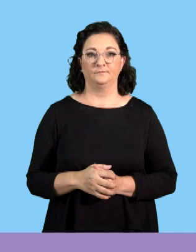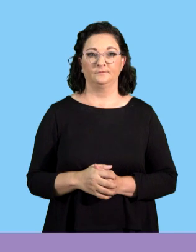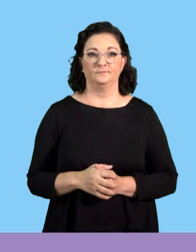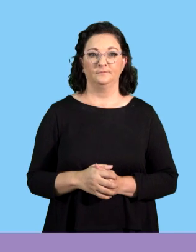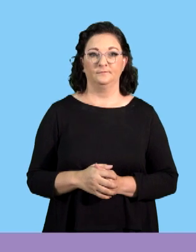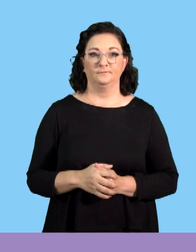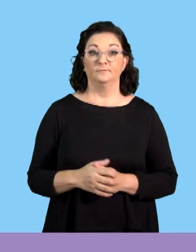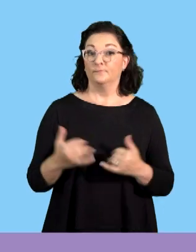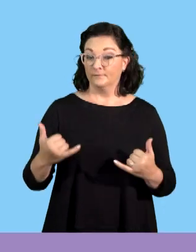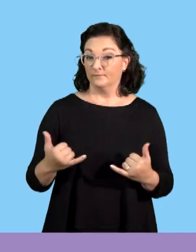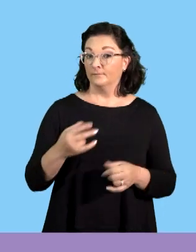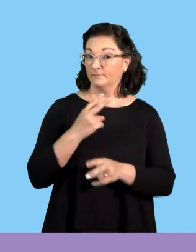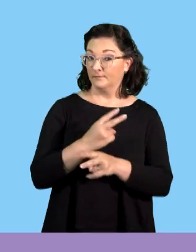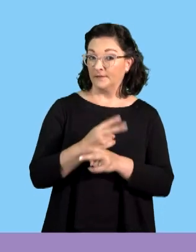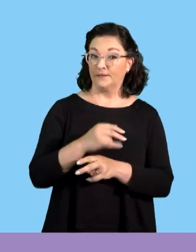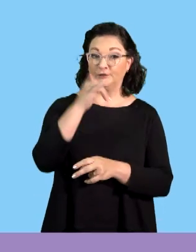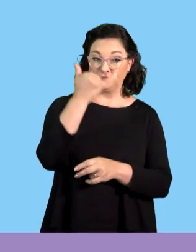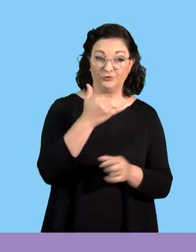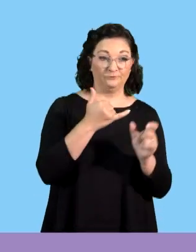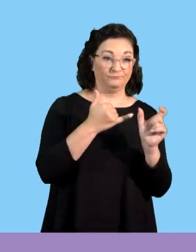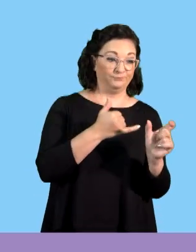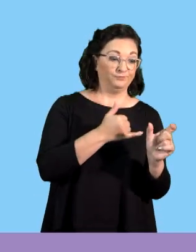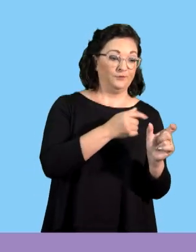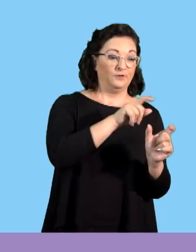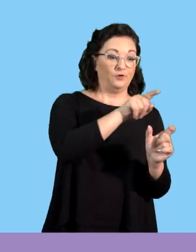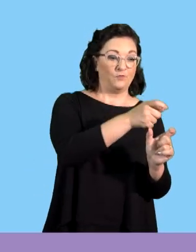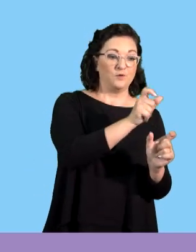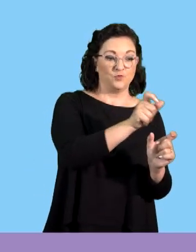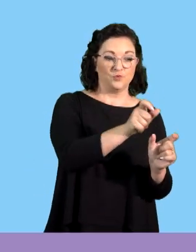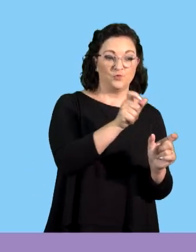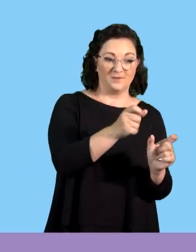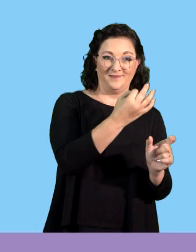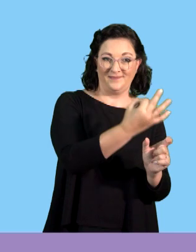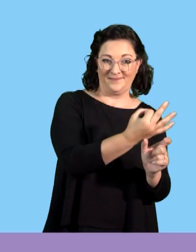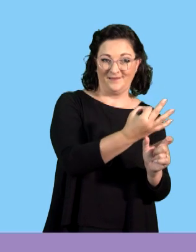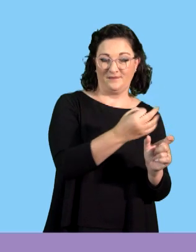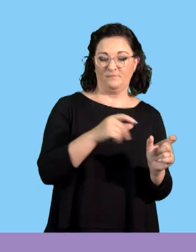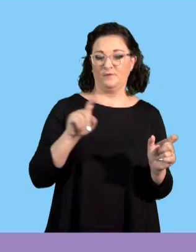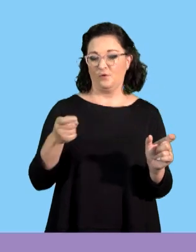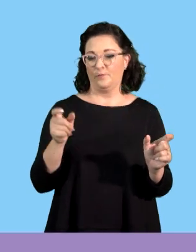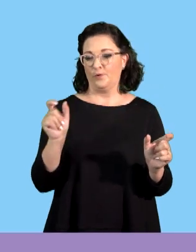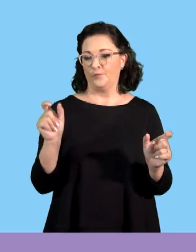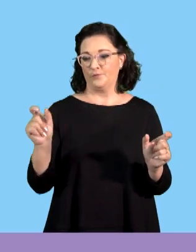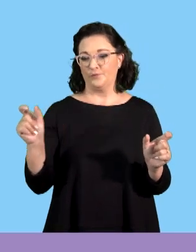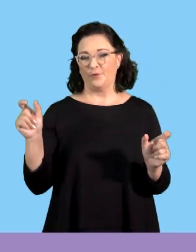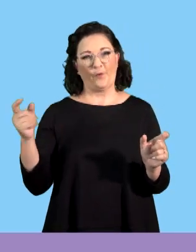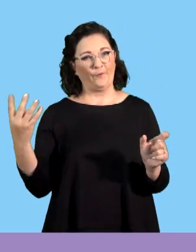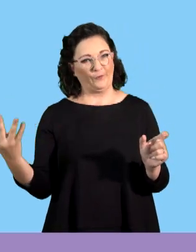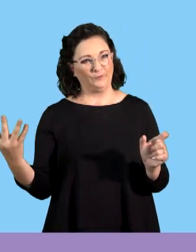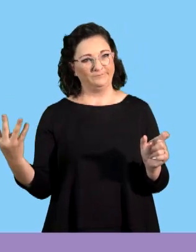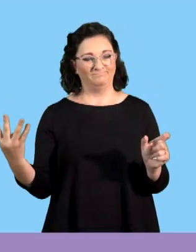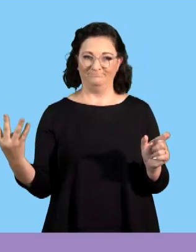21,1927. And again, we want to check if we have the same number of decimal places. And you can see